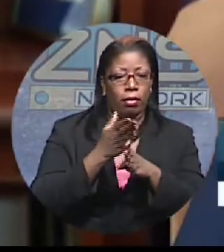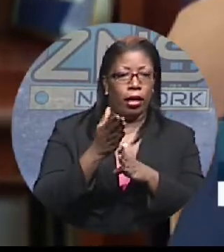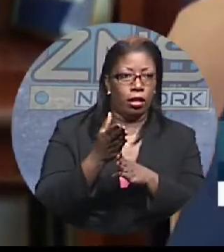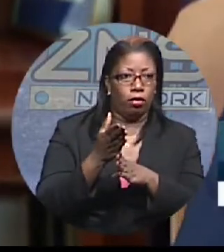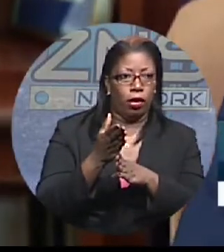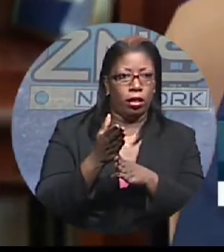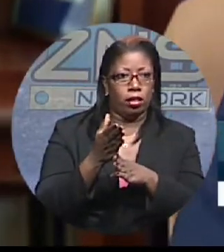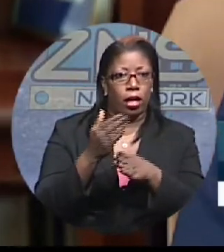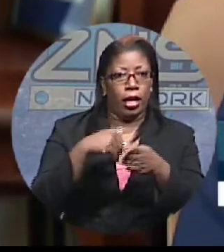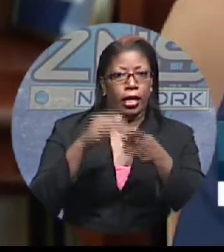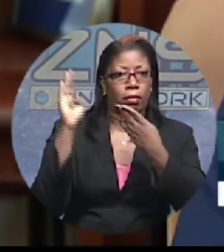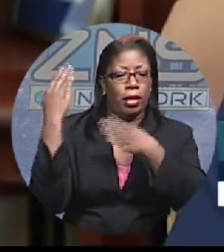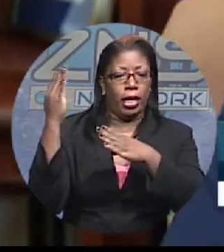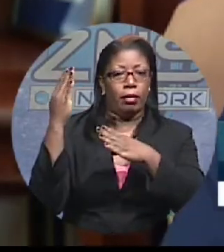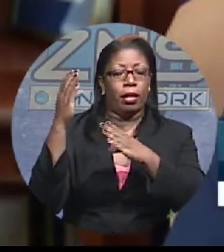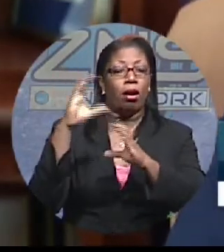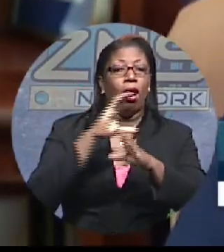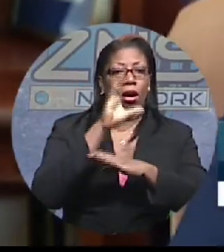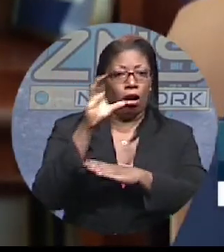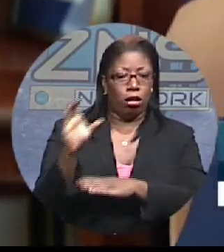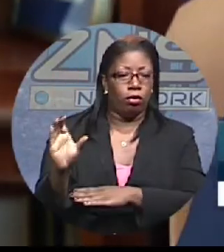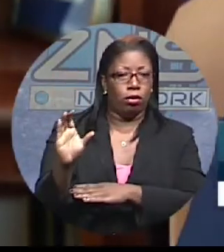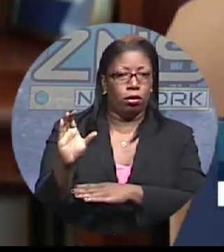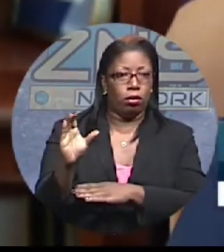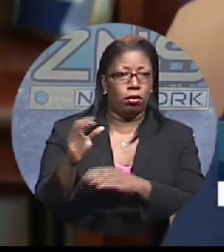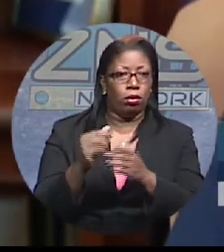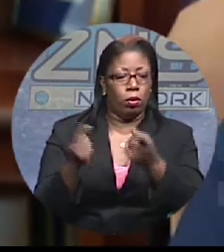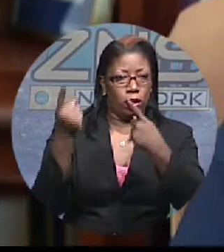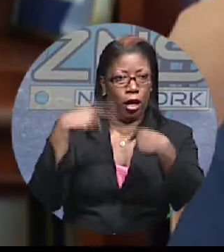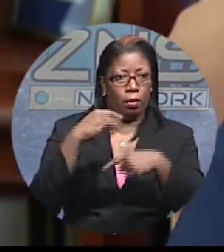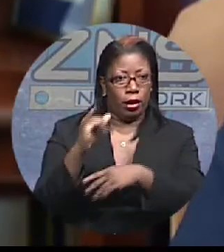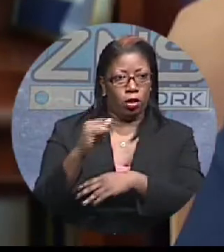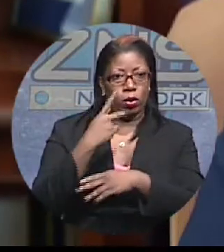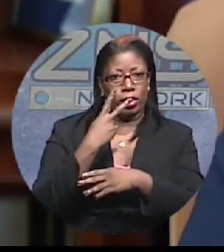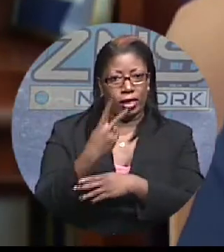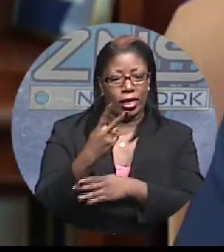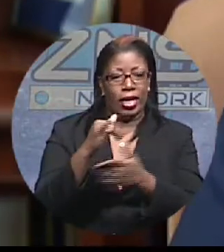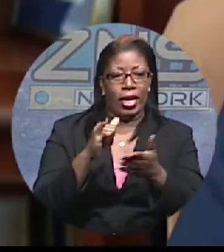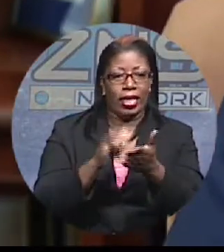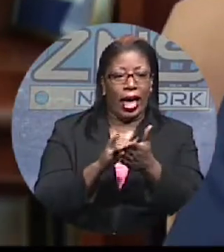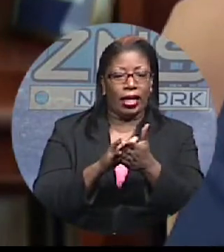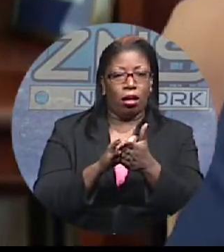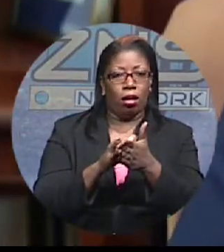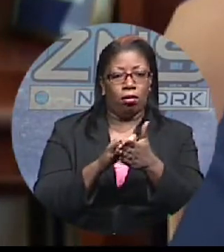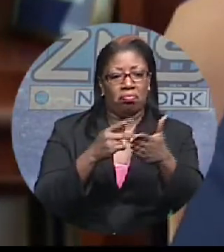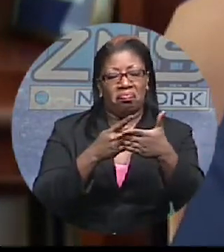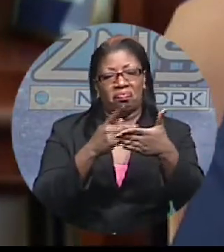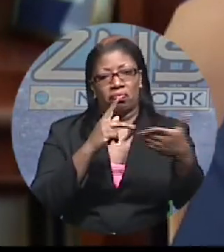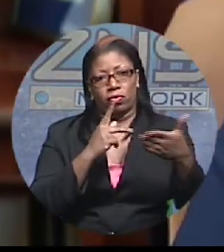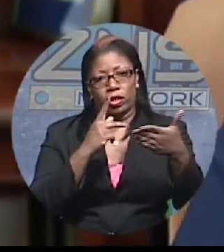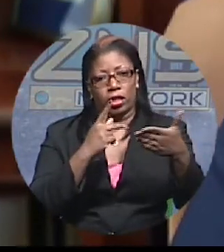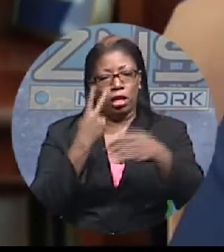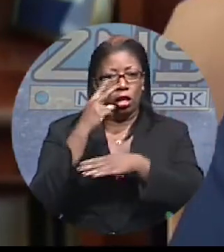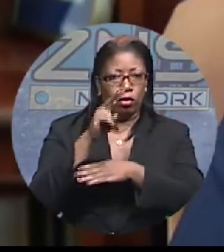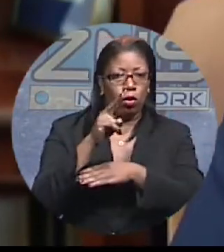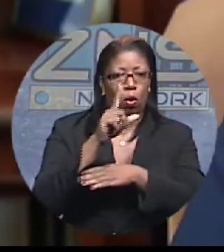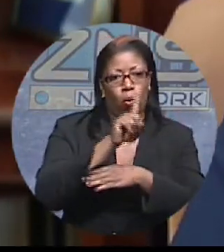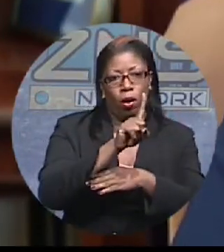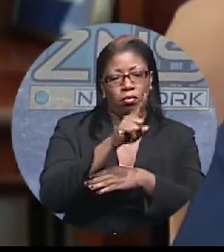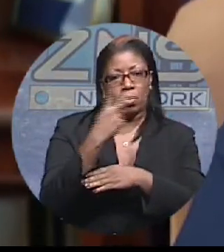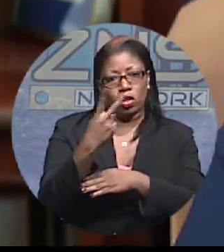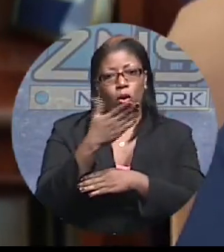our Bahamian Carnival, or Bahamian Style Carnival. So you may see a preview of one or two of the things we have